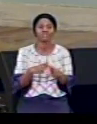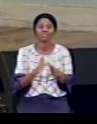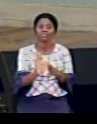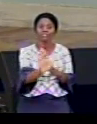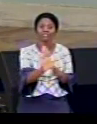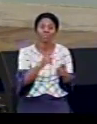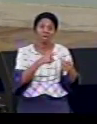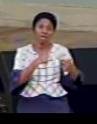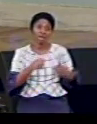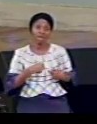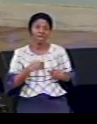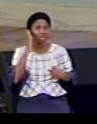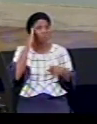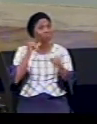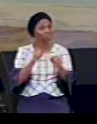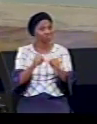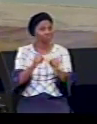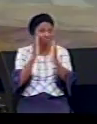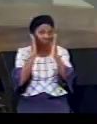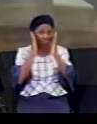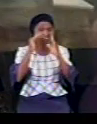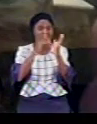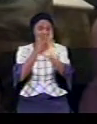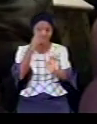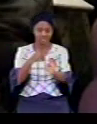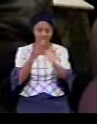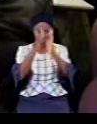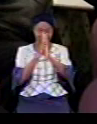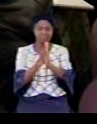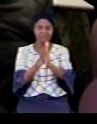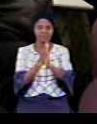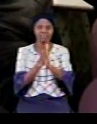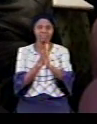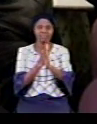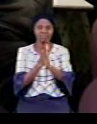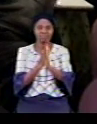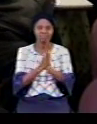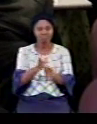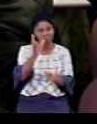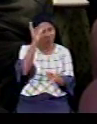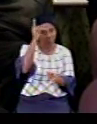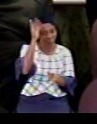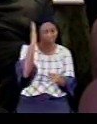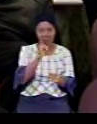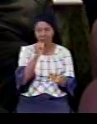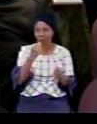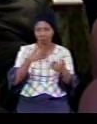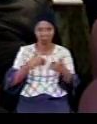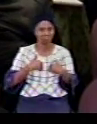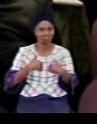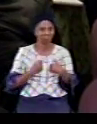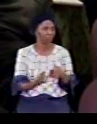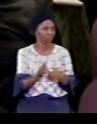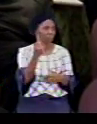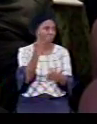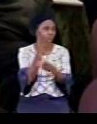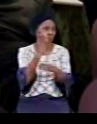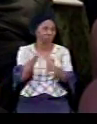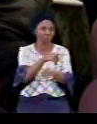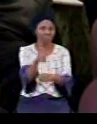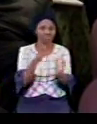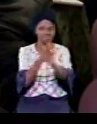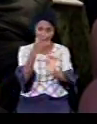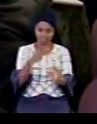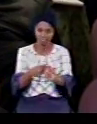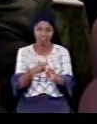will remain fixed in Jesus' name. Satan will not have the upper hand.